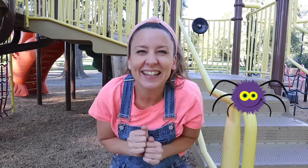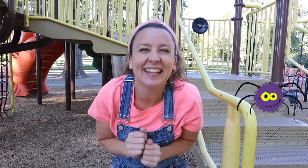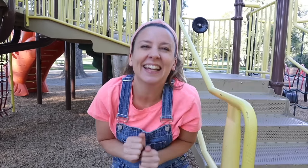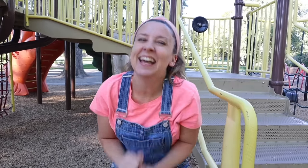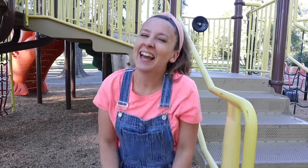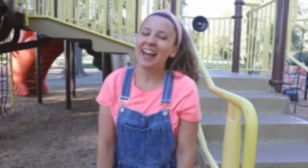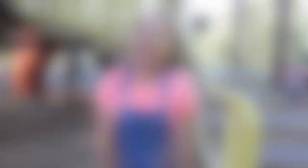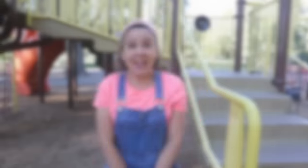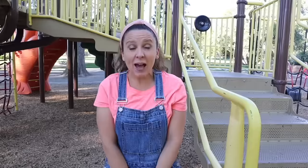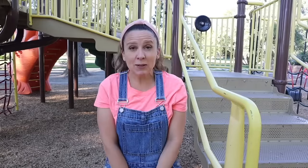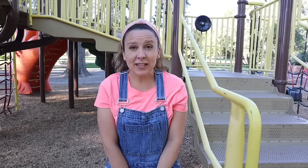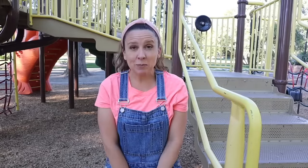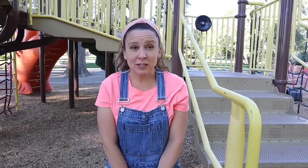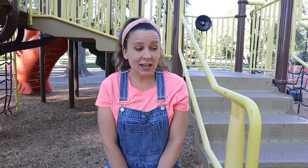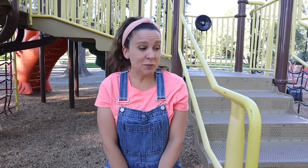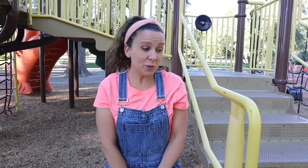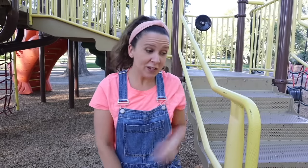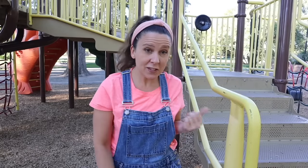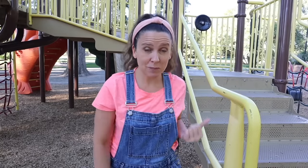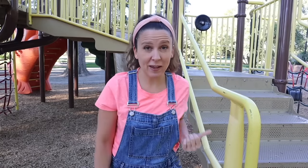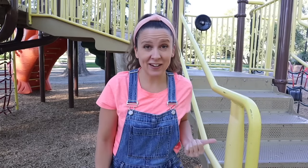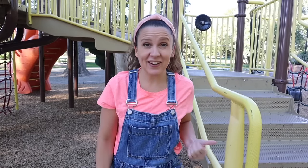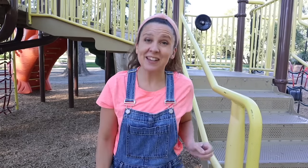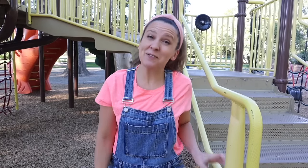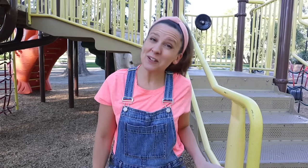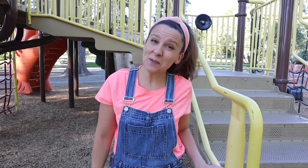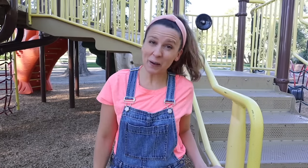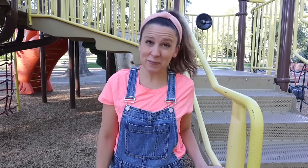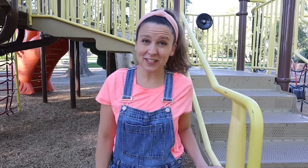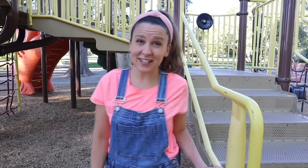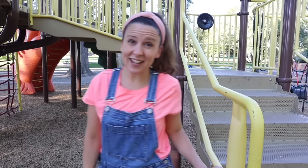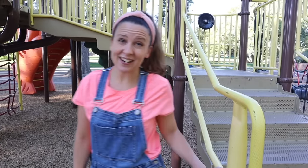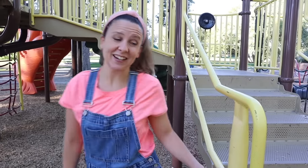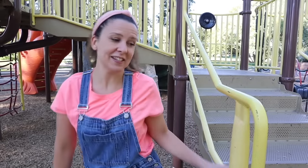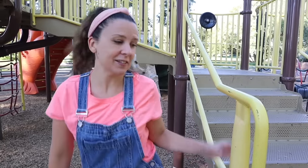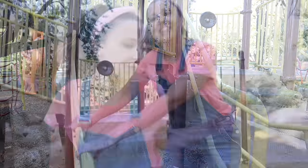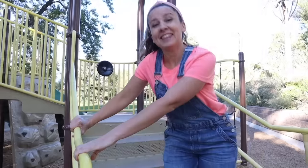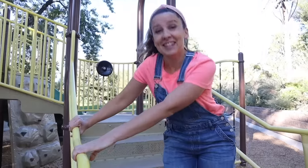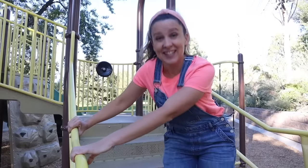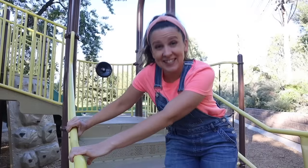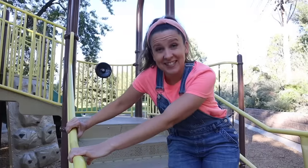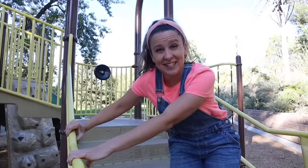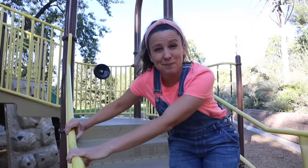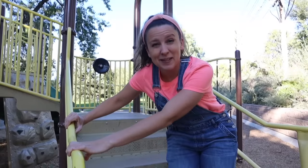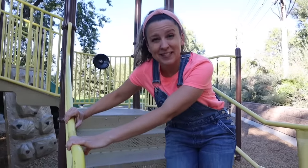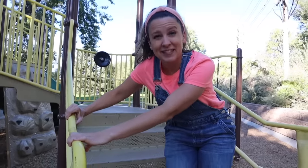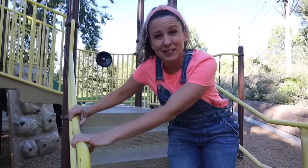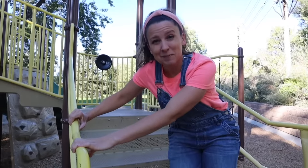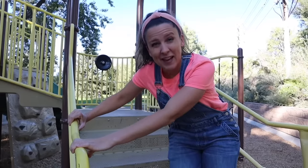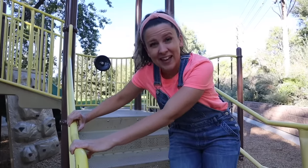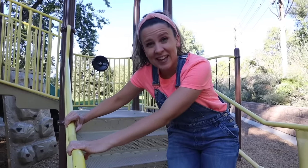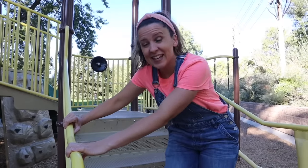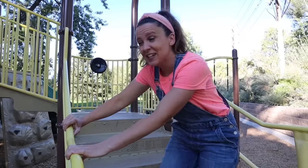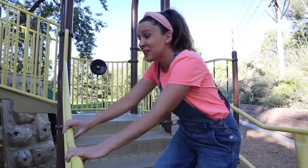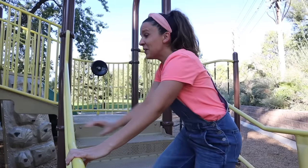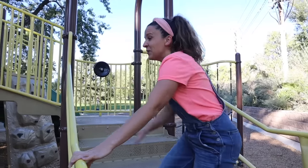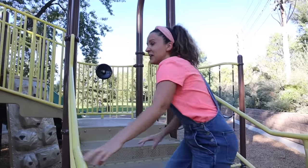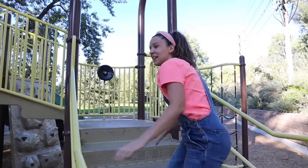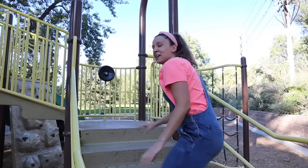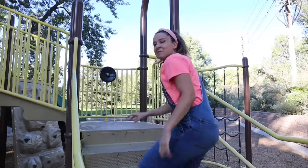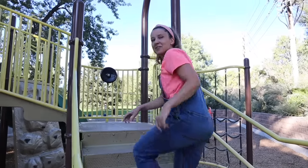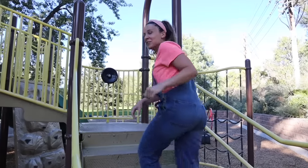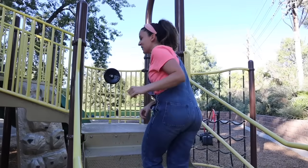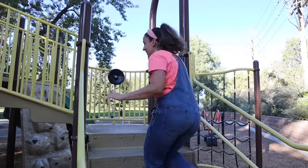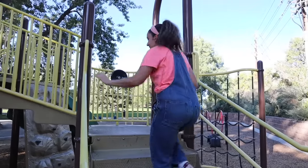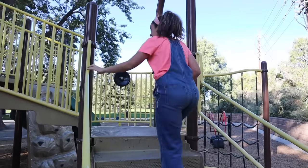again. Now let's pretend we're the spider and we'll go up the stairs. The Itsy Bitsy Spider